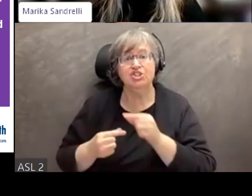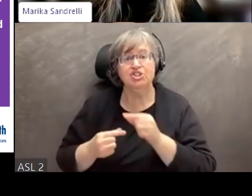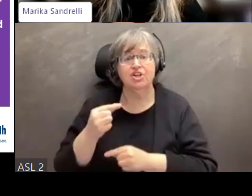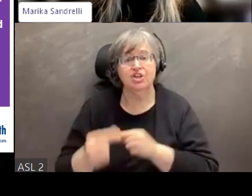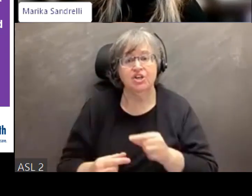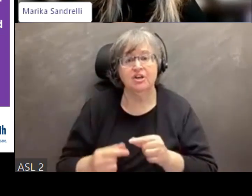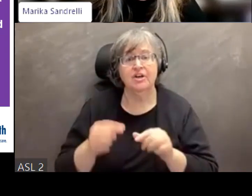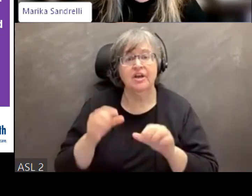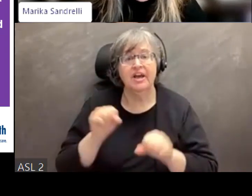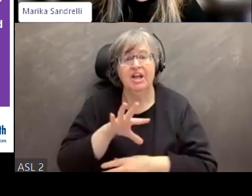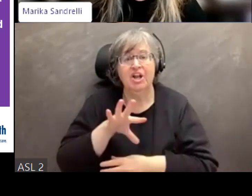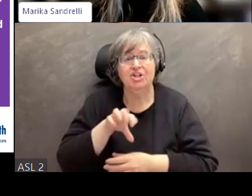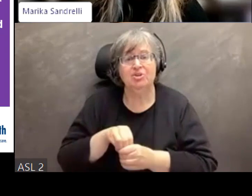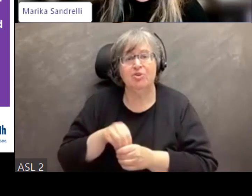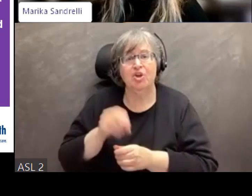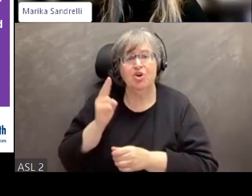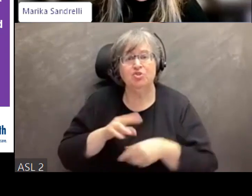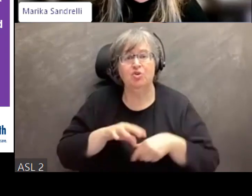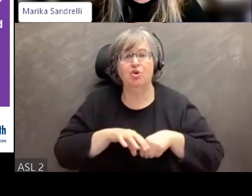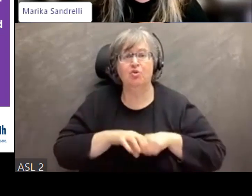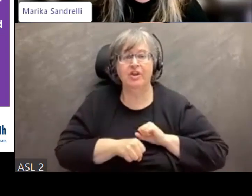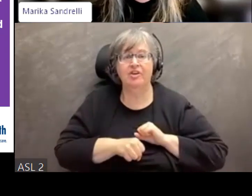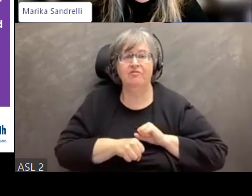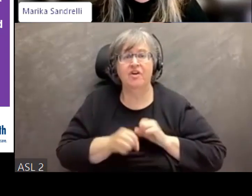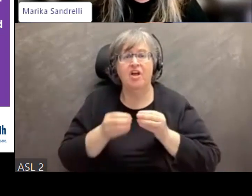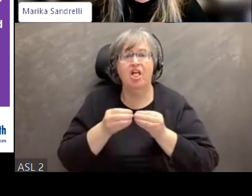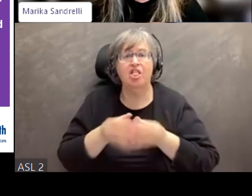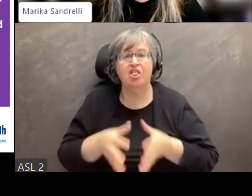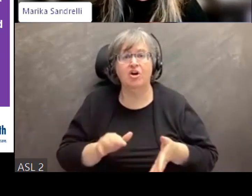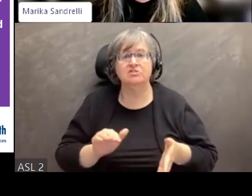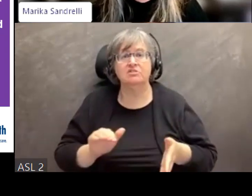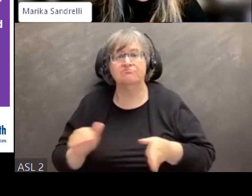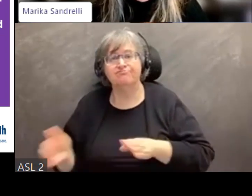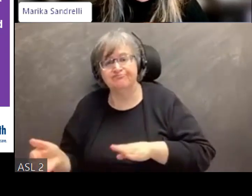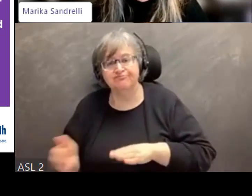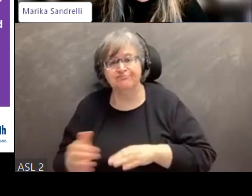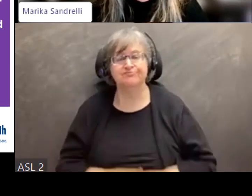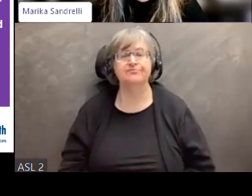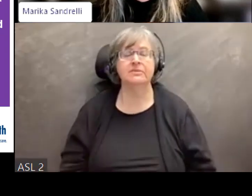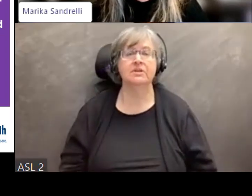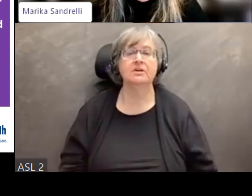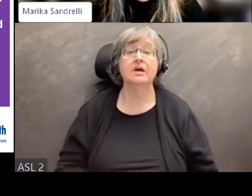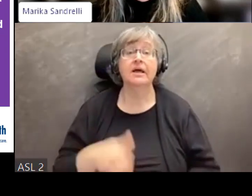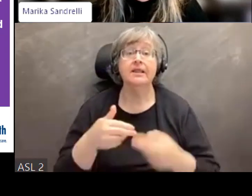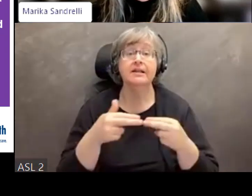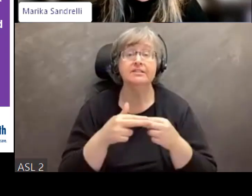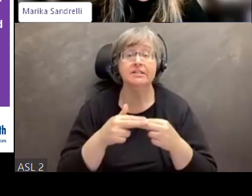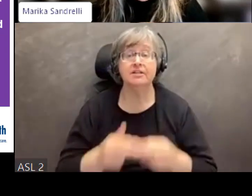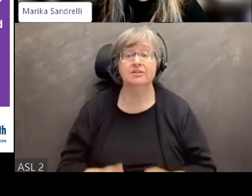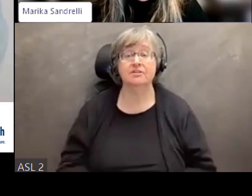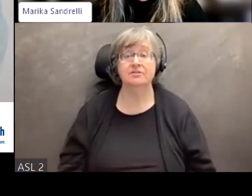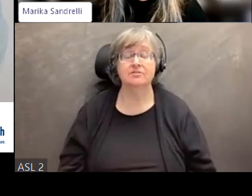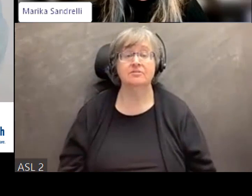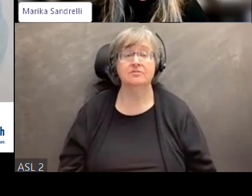encompass historical grief and loss. Next slide.